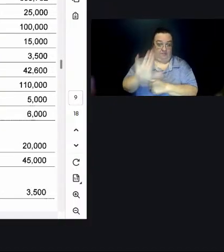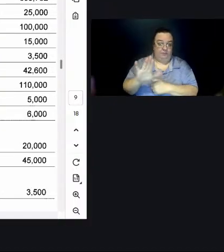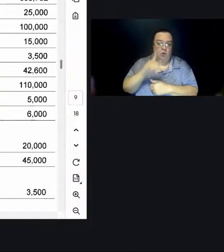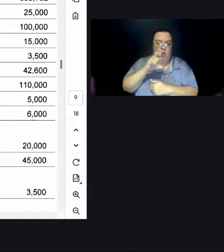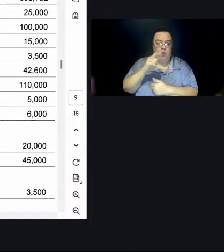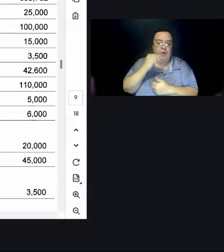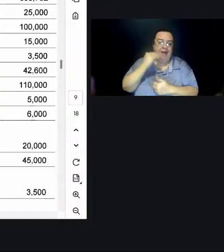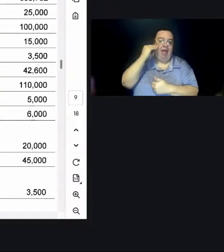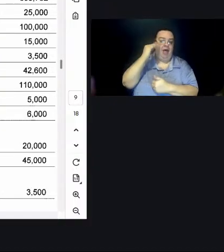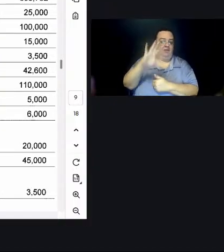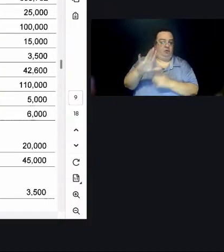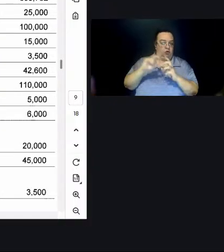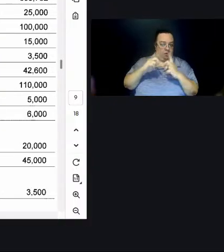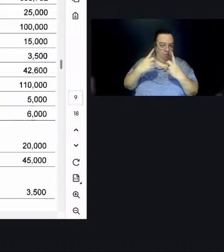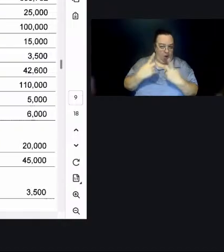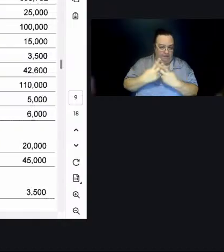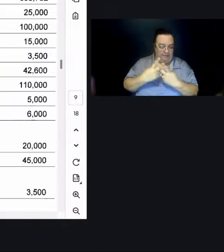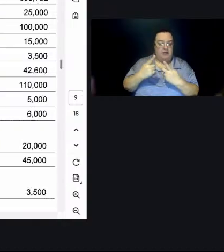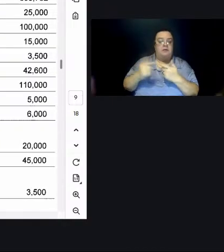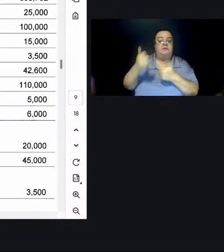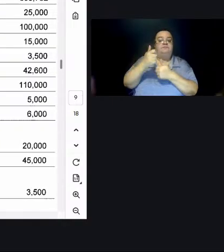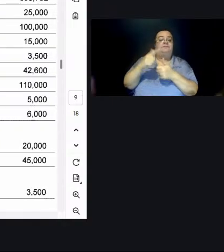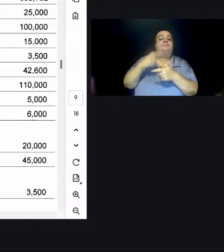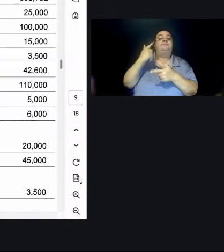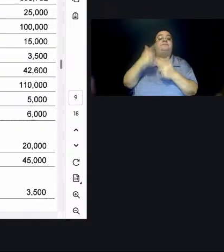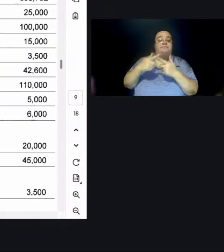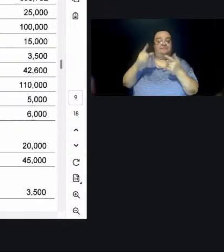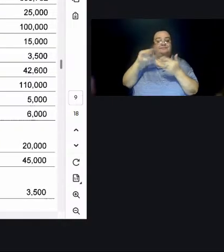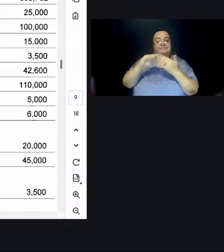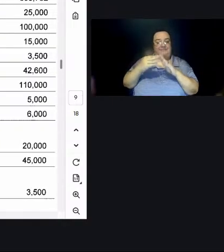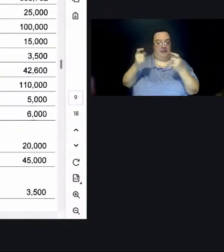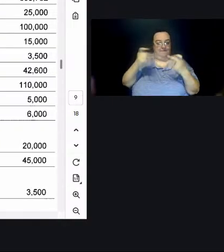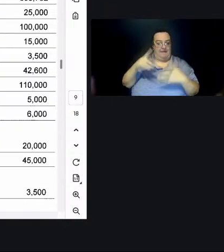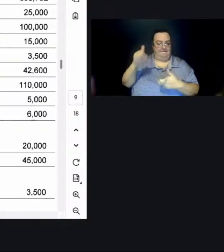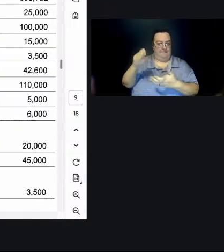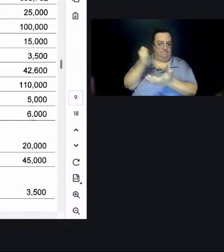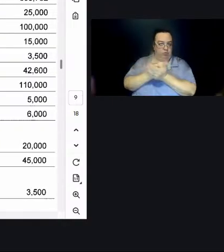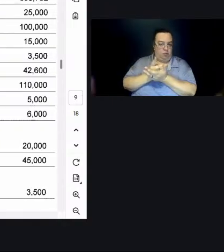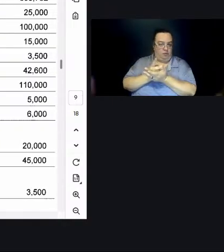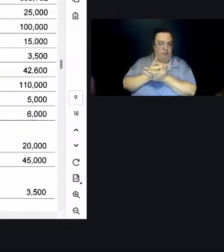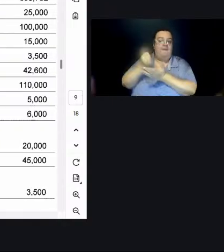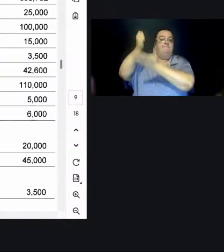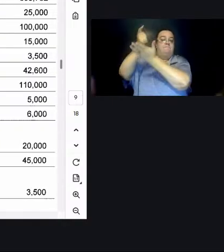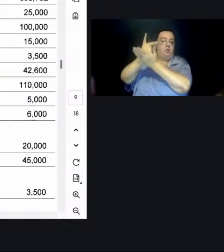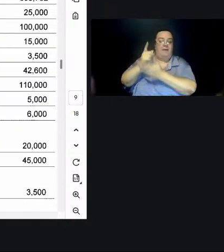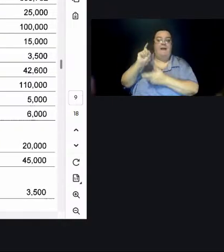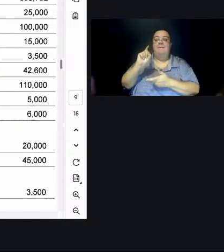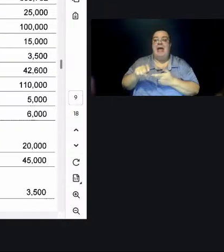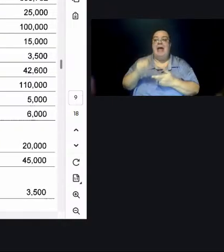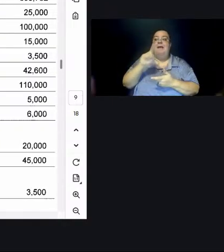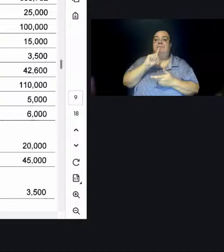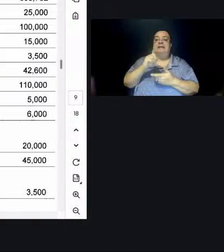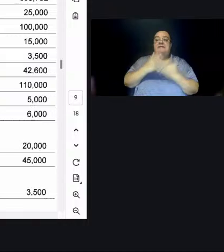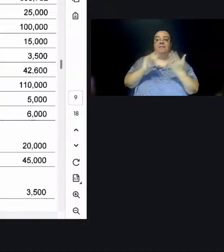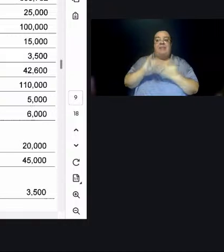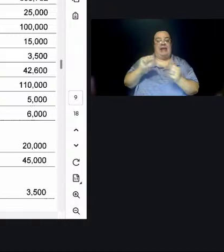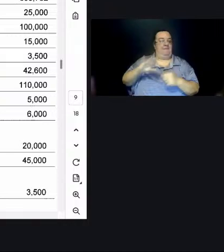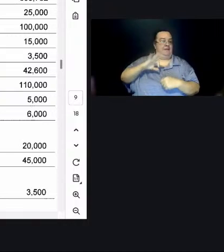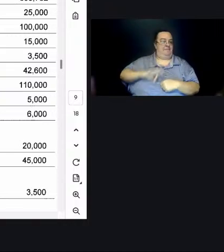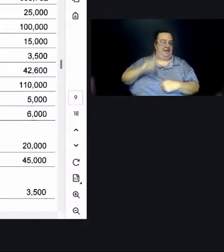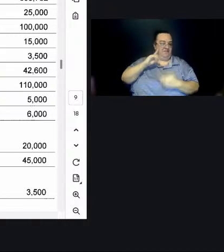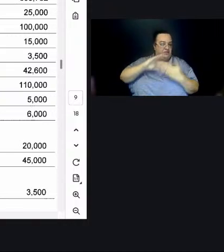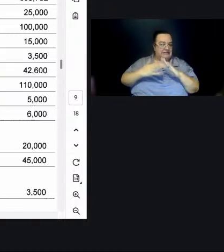and then approved by the town administrator. It has to be something that can benefit the town, as in